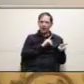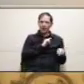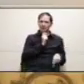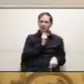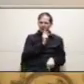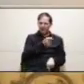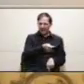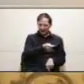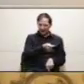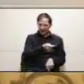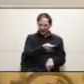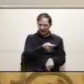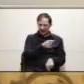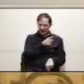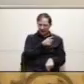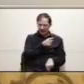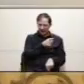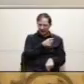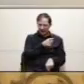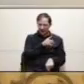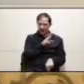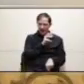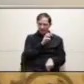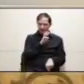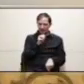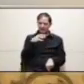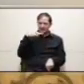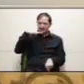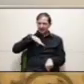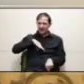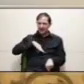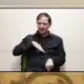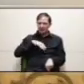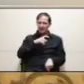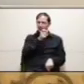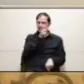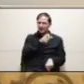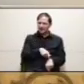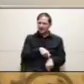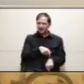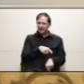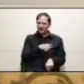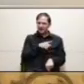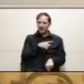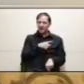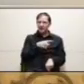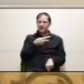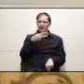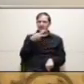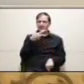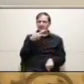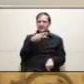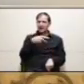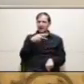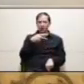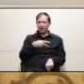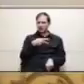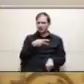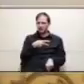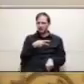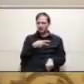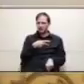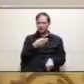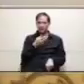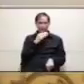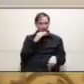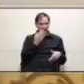Sello Maroga the MM salary when this person is actually seconded? The expectation is that you are going to